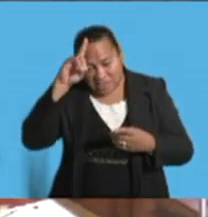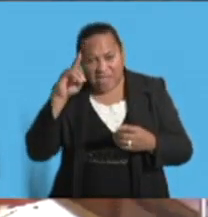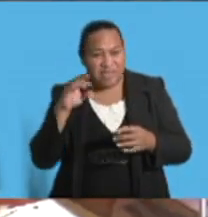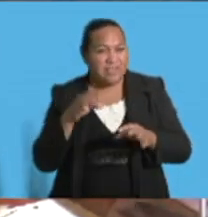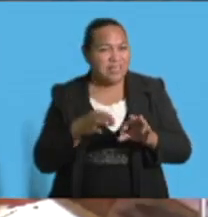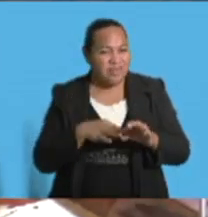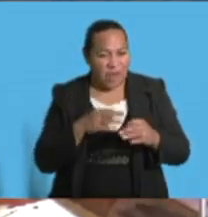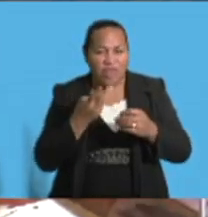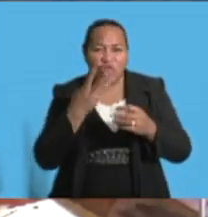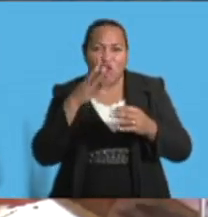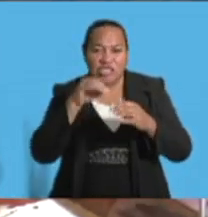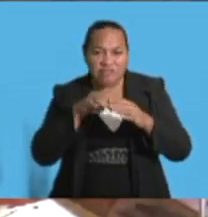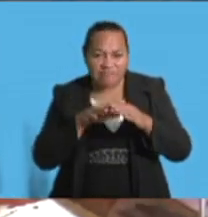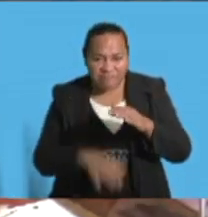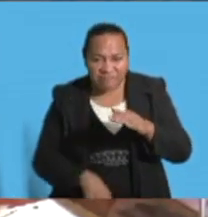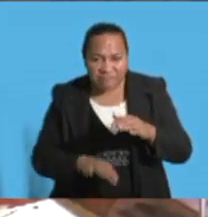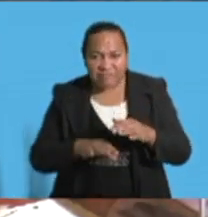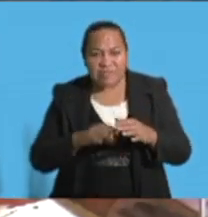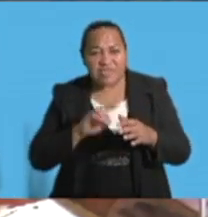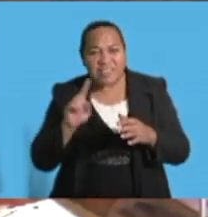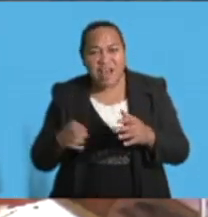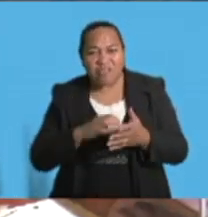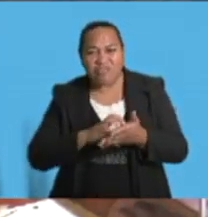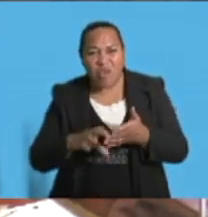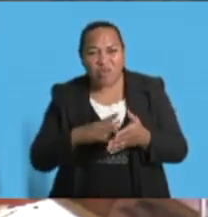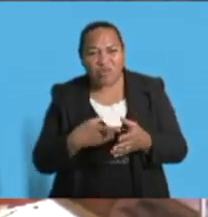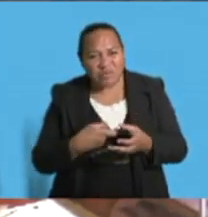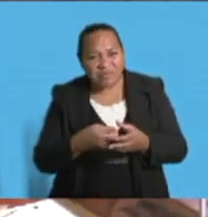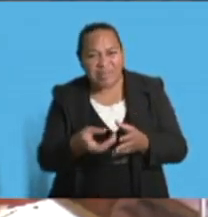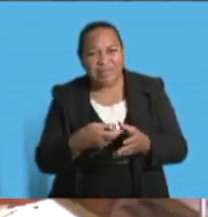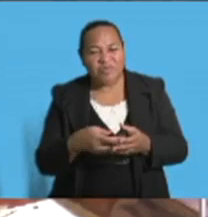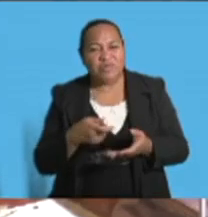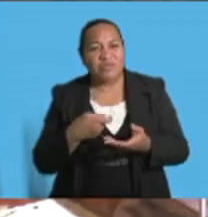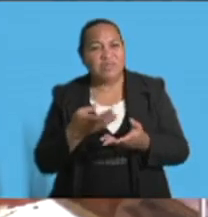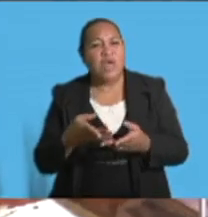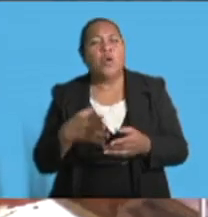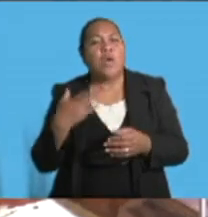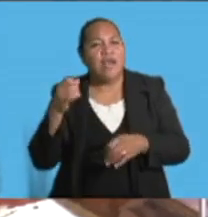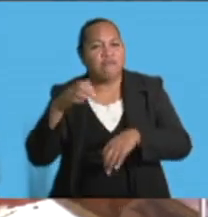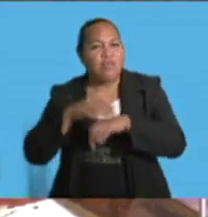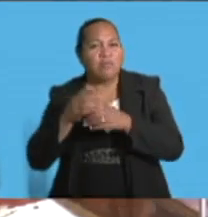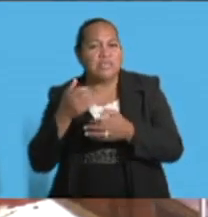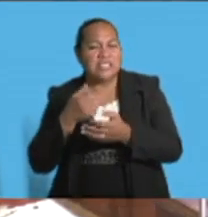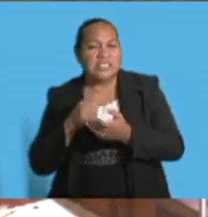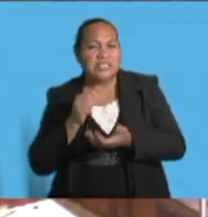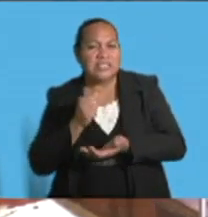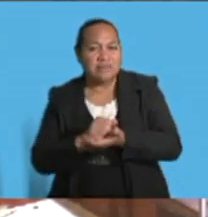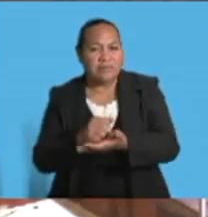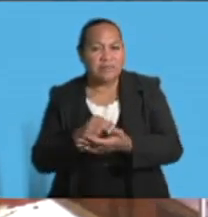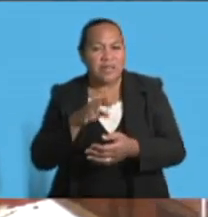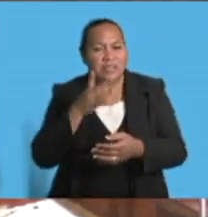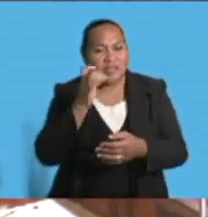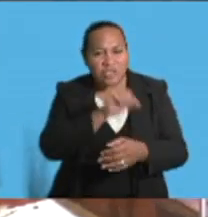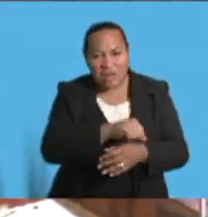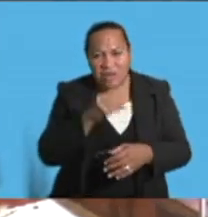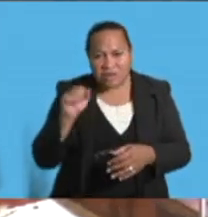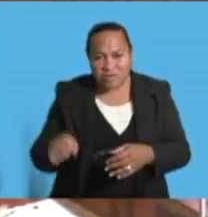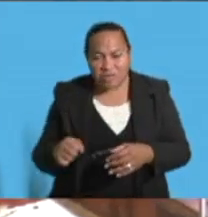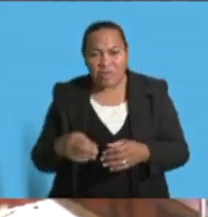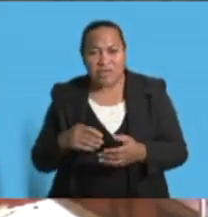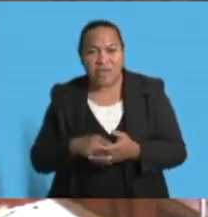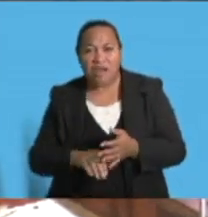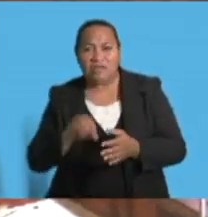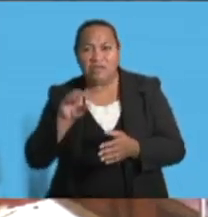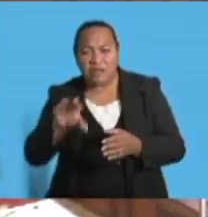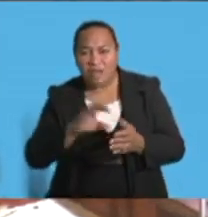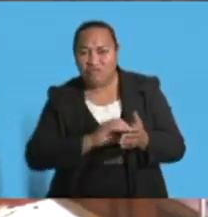earning under 30,000, free legal aid, TELS and TOPA schemes, grants for new home buyers, subsidized electricity